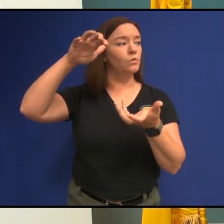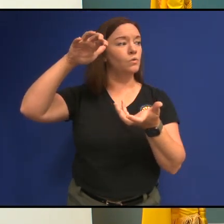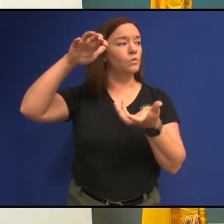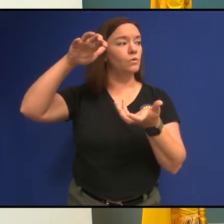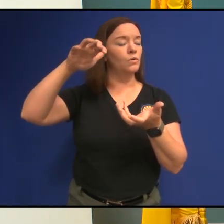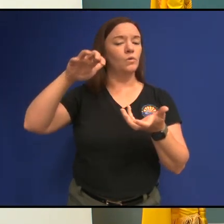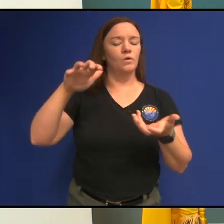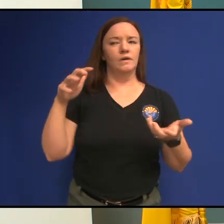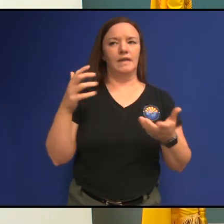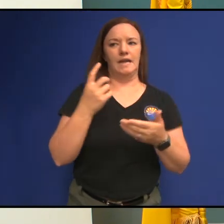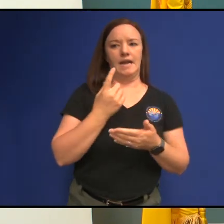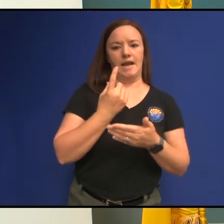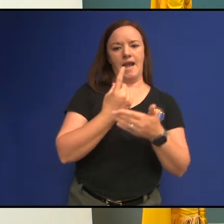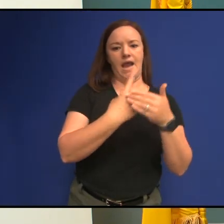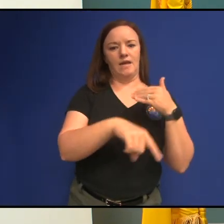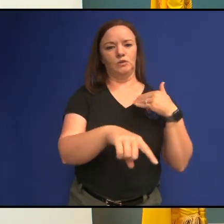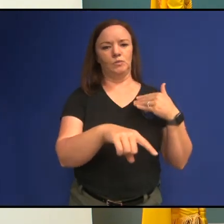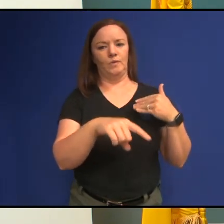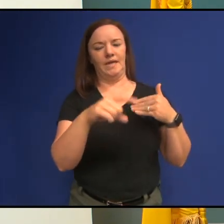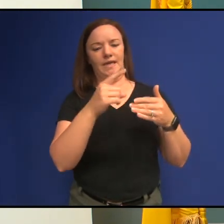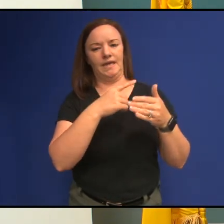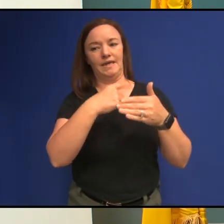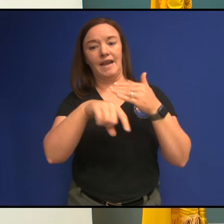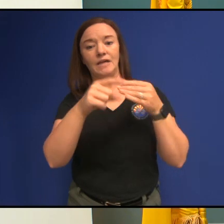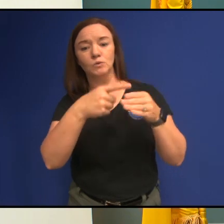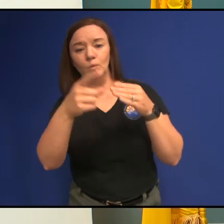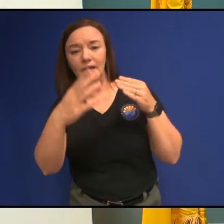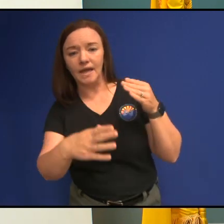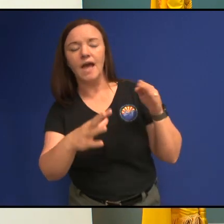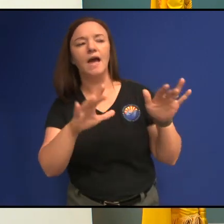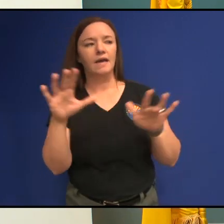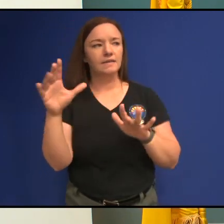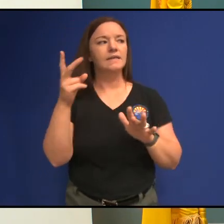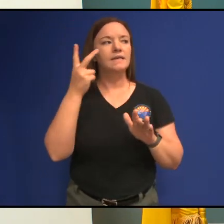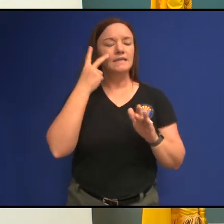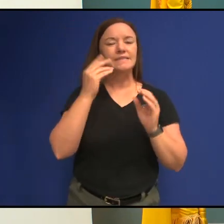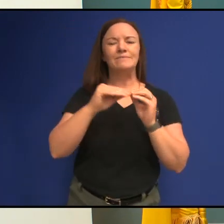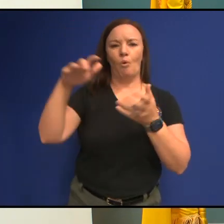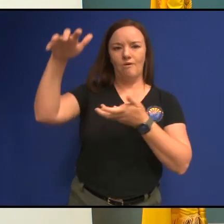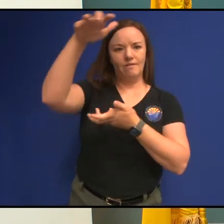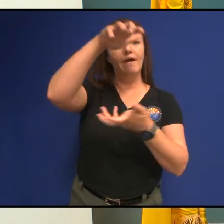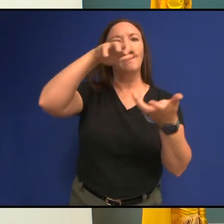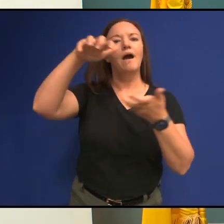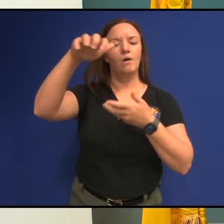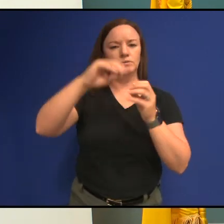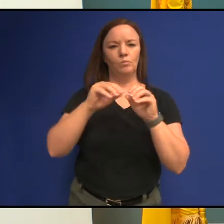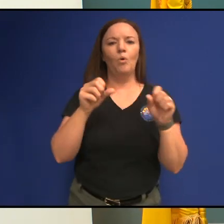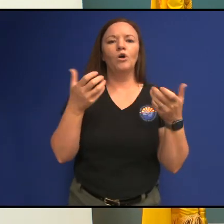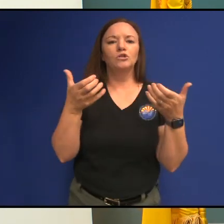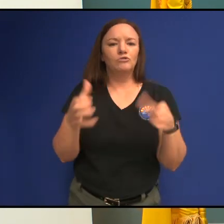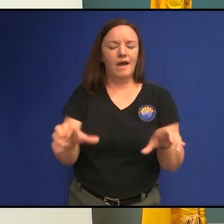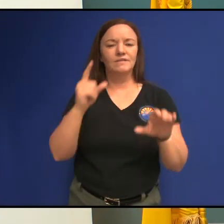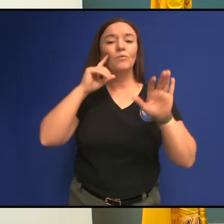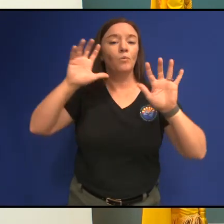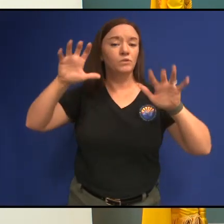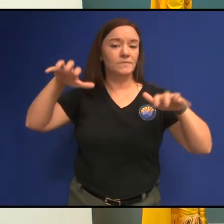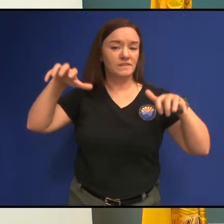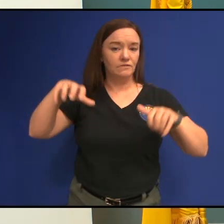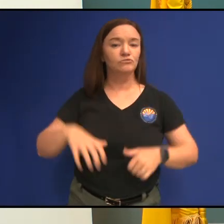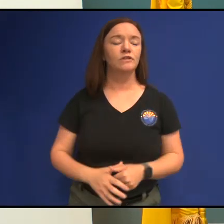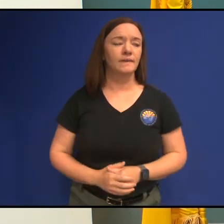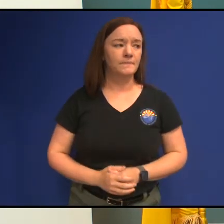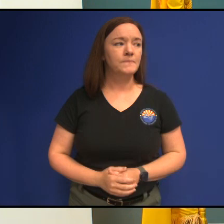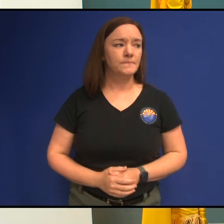next week and even into the weekend, and even early next week, seeing a lot more cloud cover and a lot more chances for precipitation.